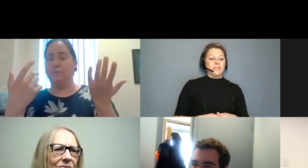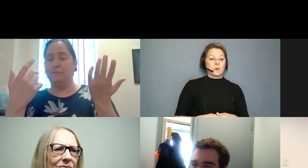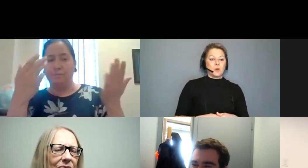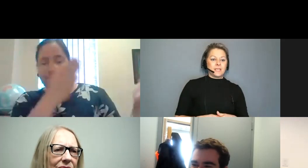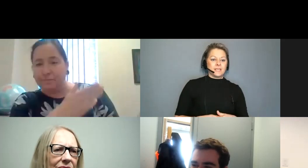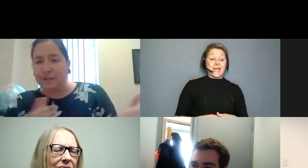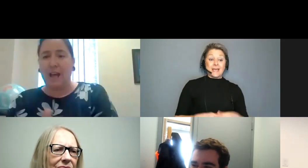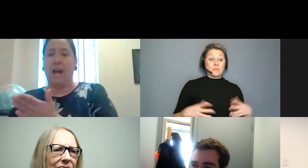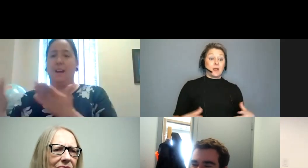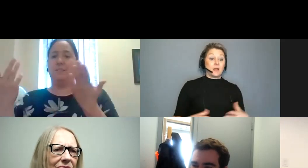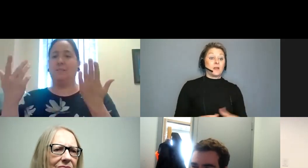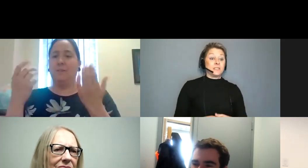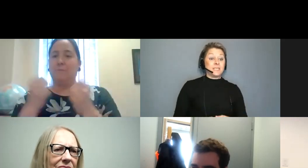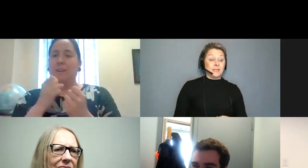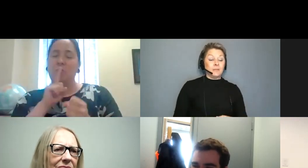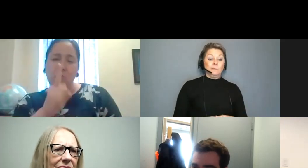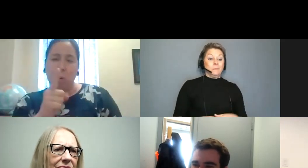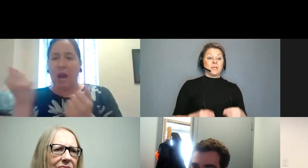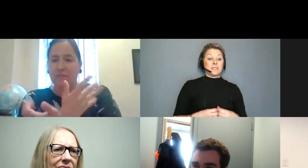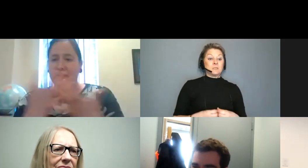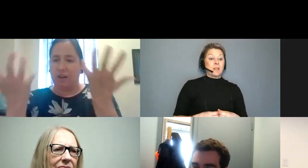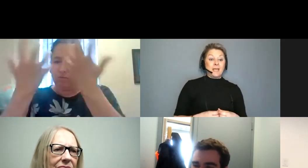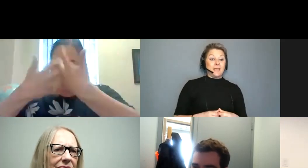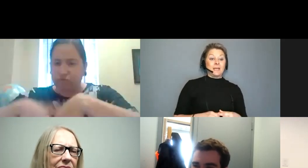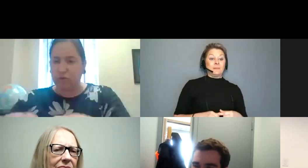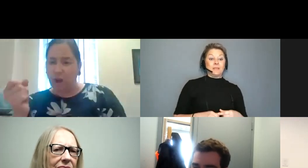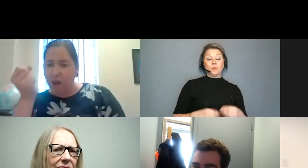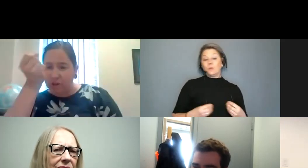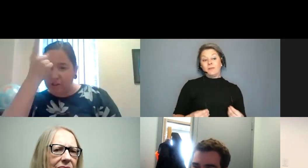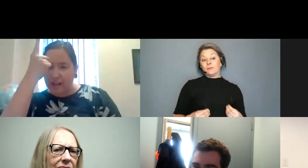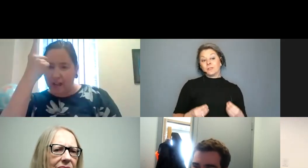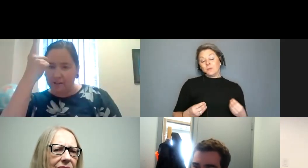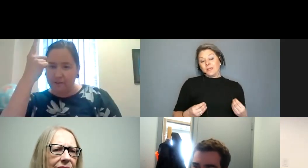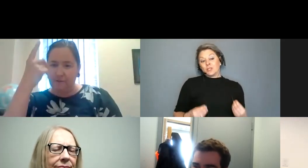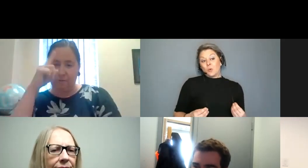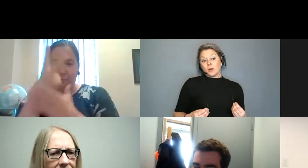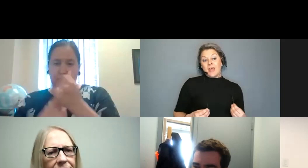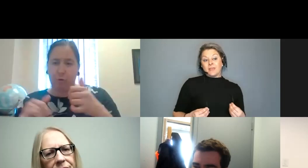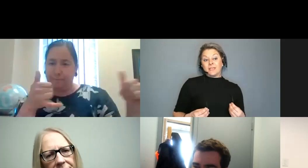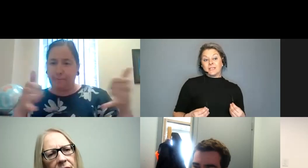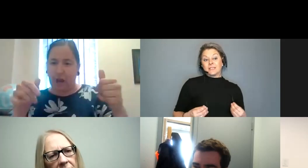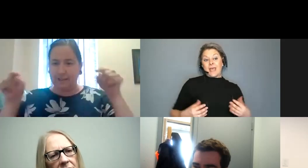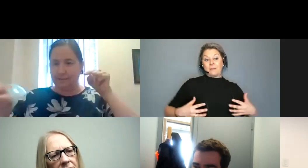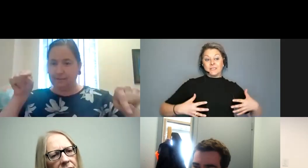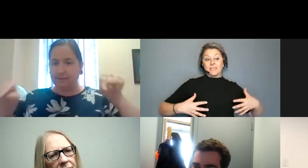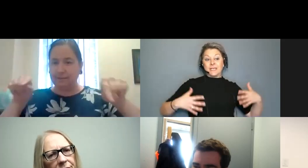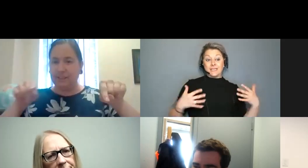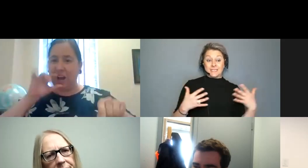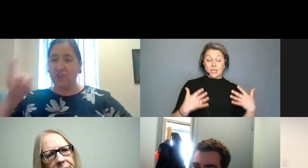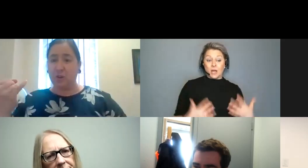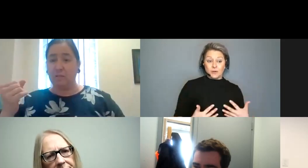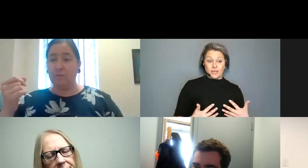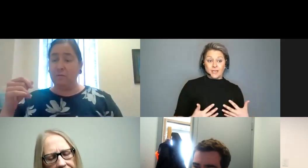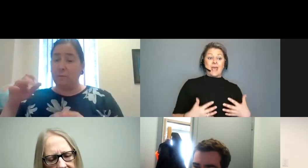in this process as a part of the team, because this planning, I mean, the only way to make sure that this happens in